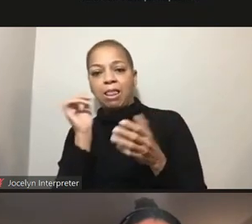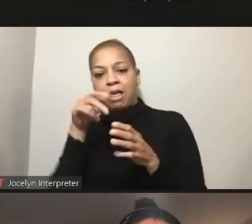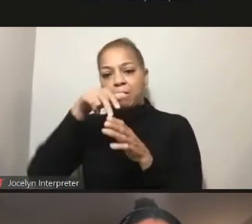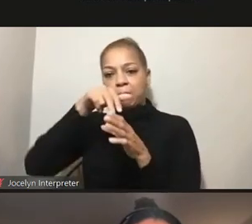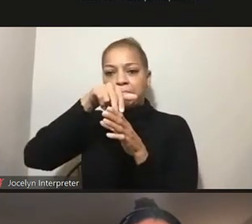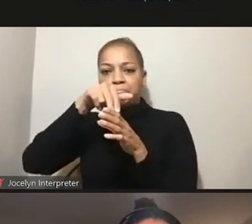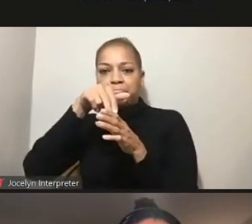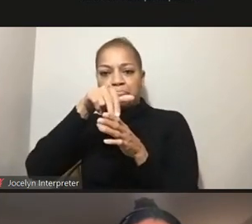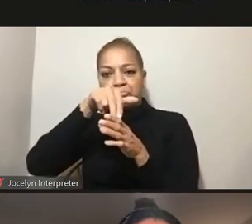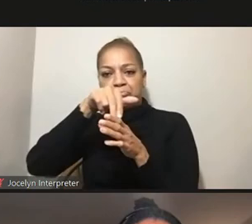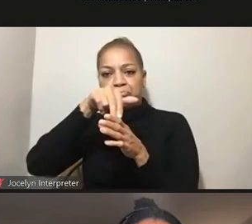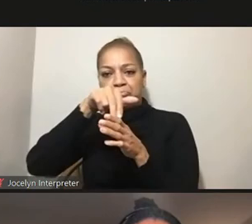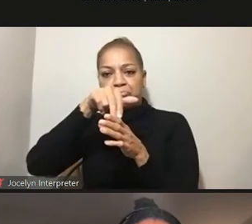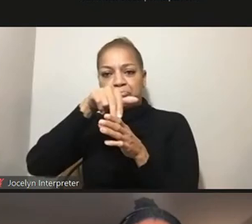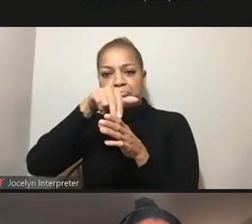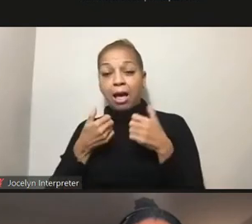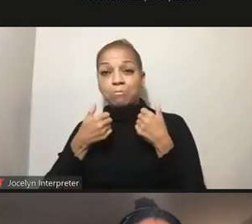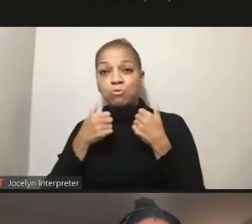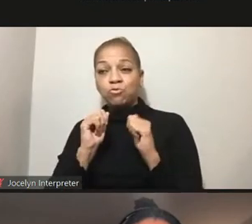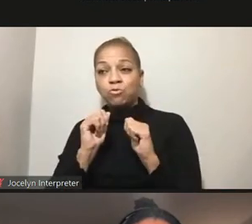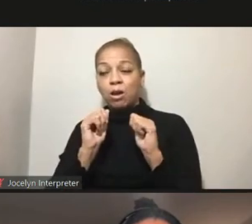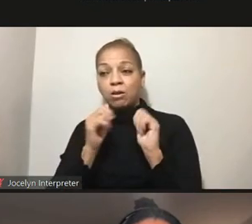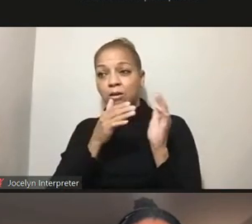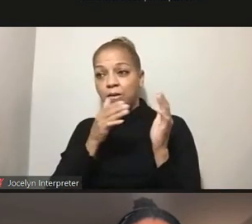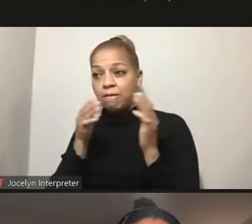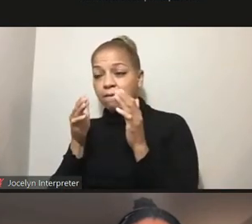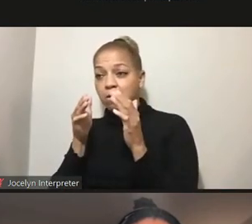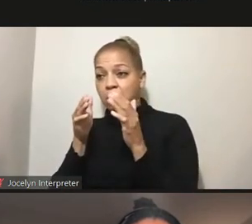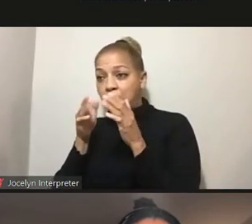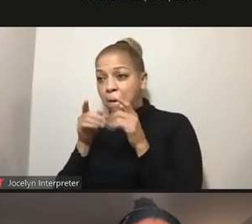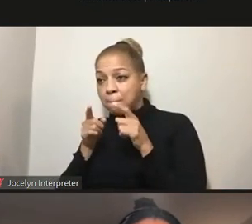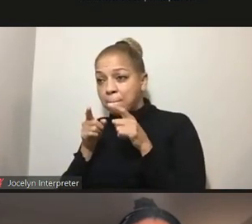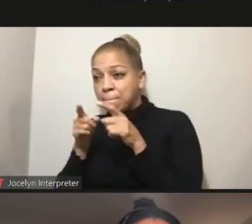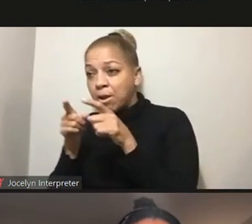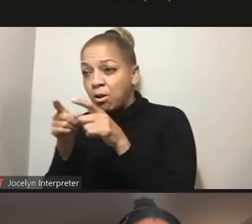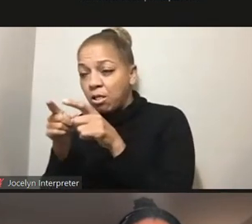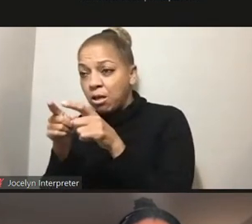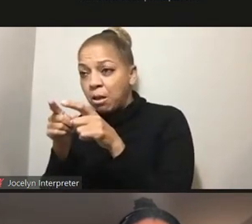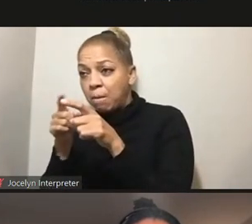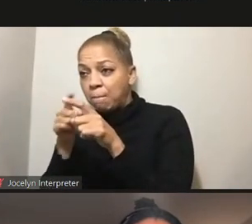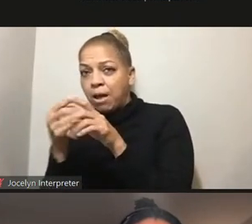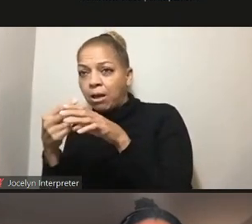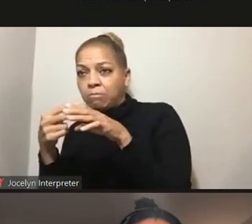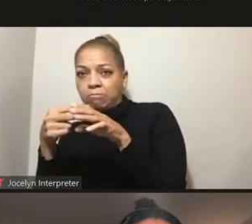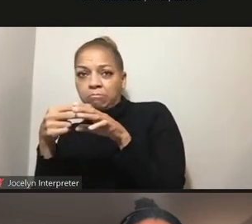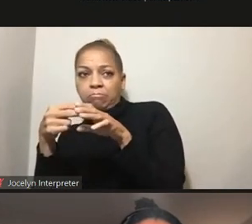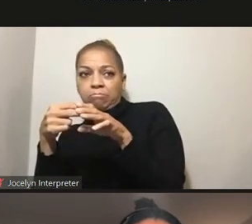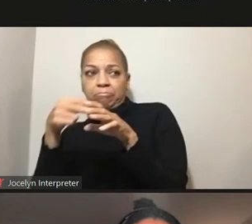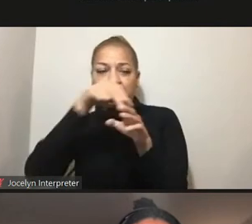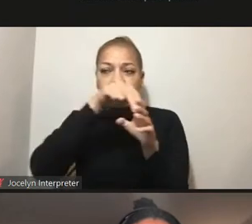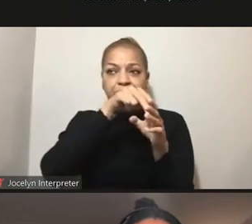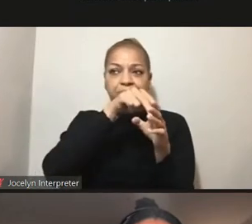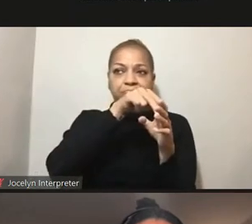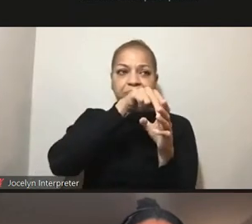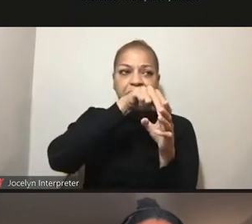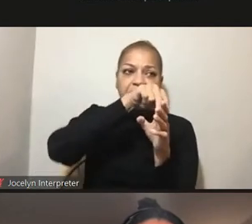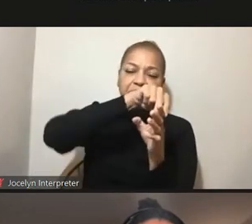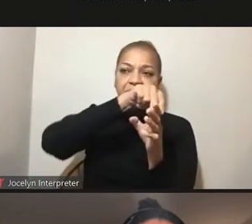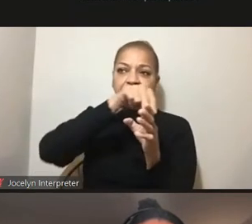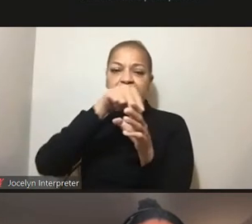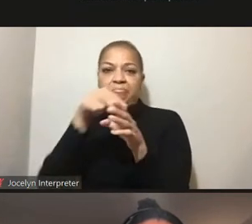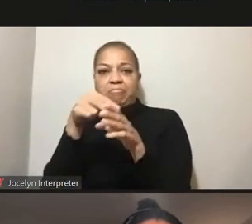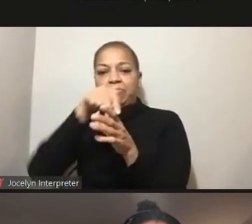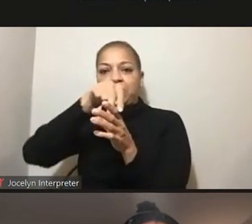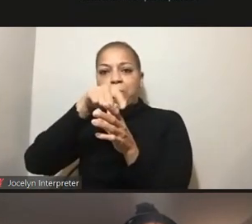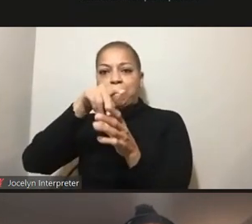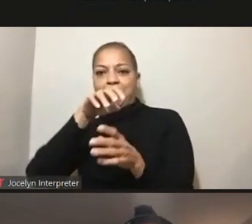know, I'm trying to move on this parallel line, and yet I'm sort of pivoting as I'm moving down it, trying to